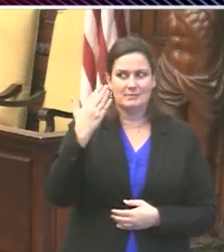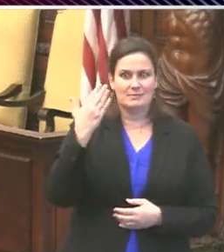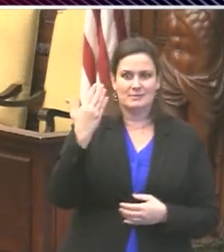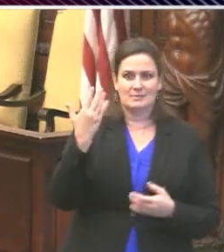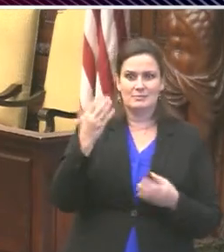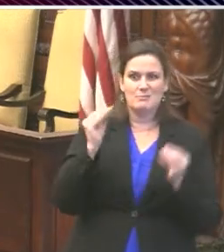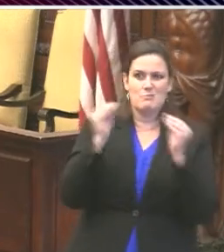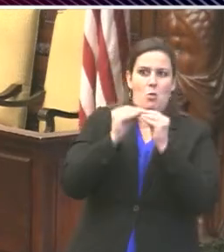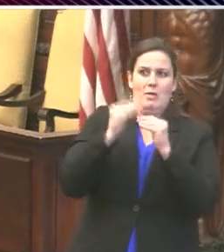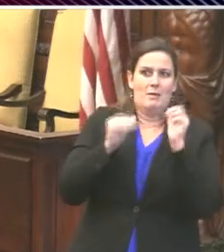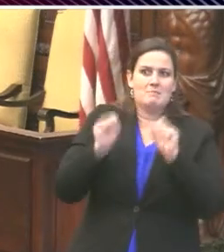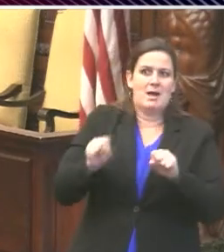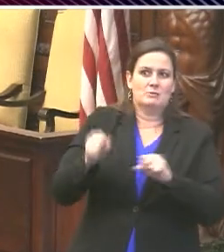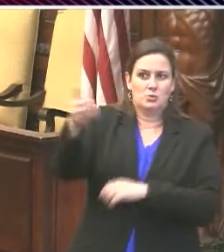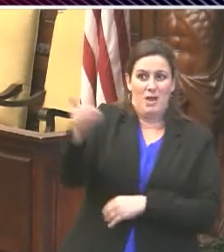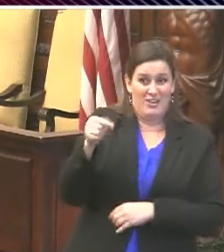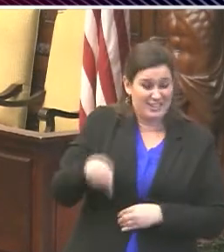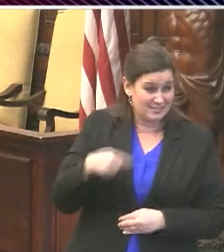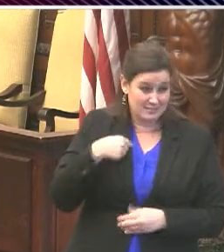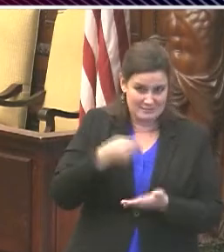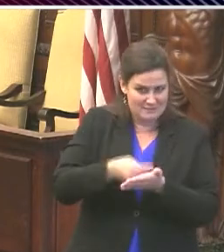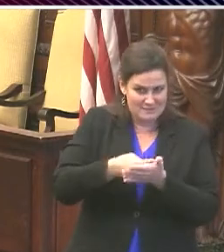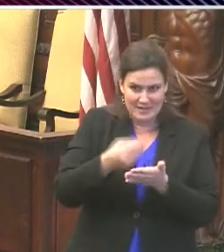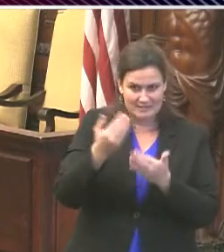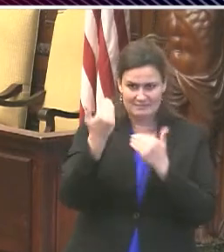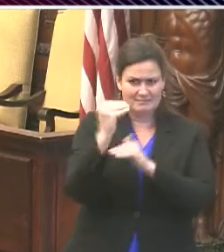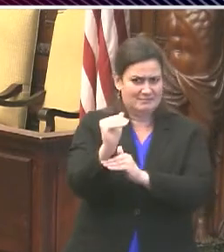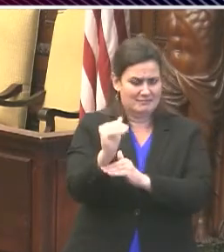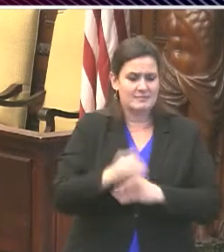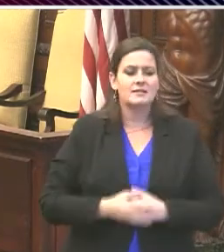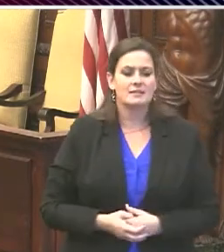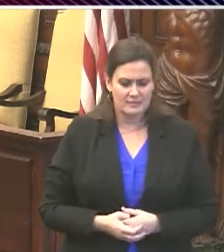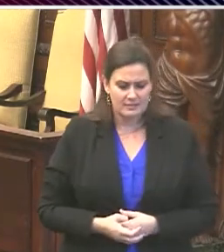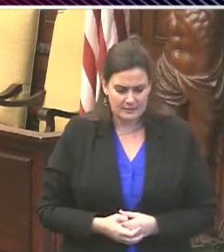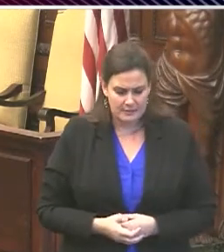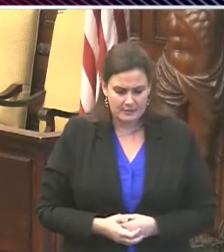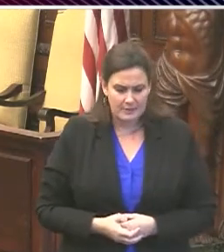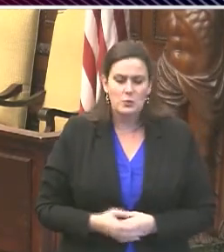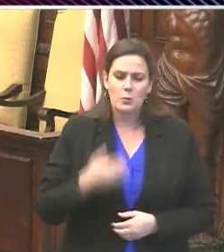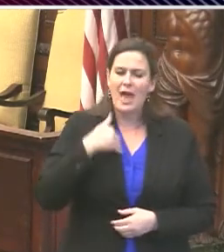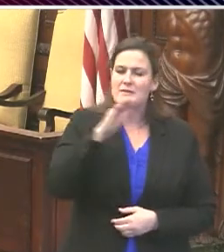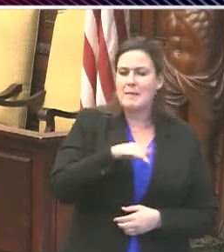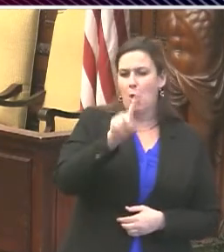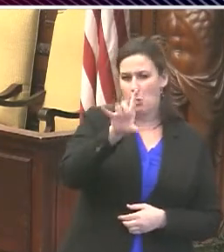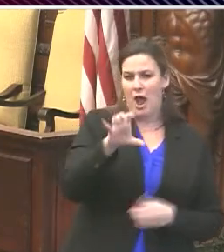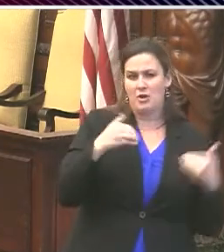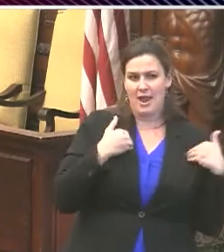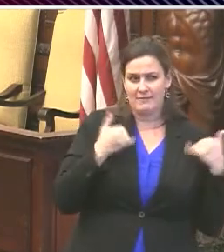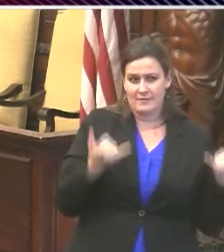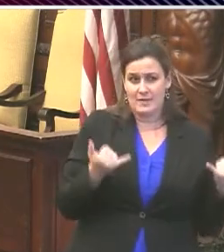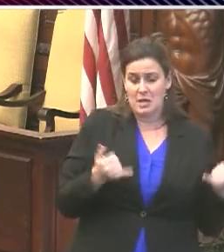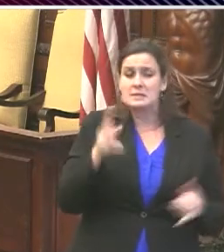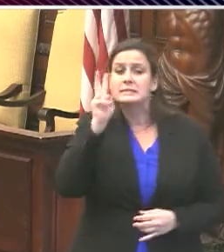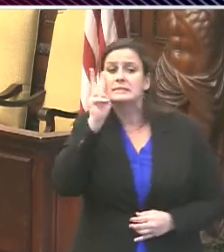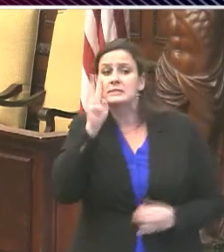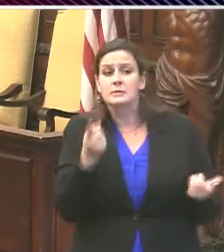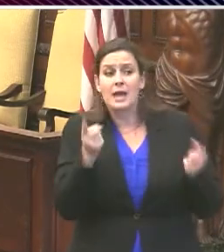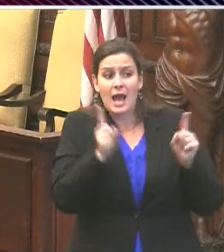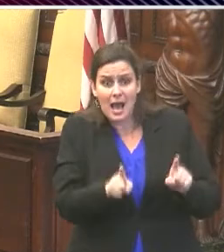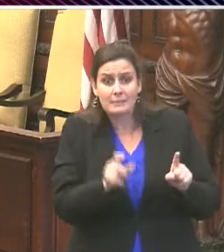our funding capability. We have hired 100 or so. We're going to see how it goes. If we feel